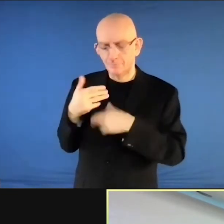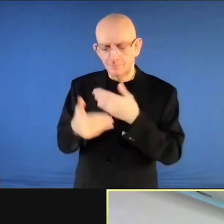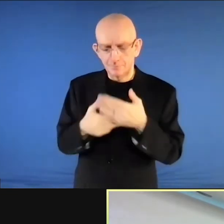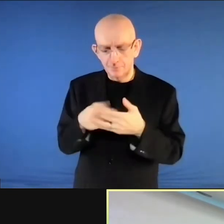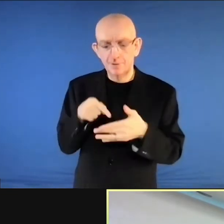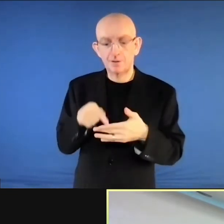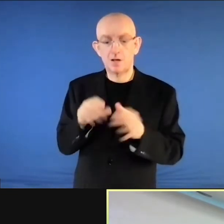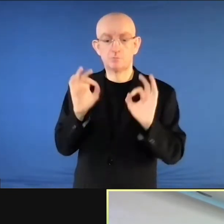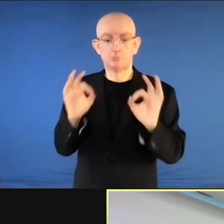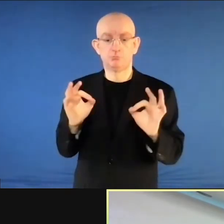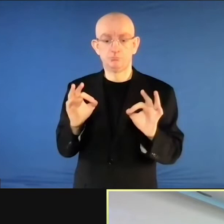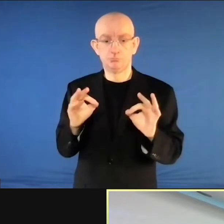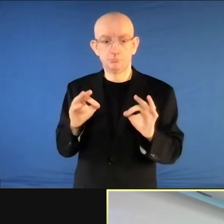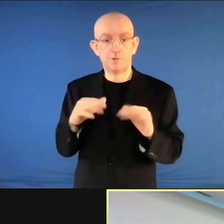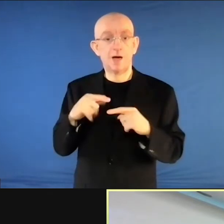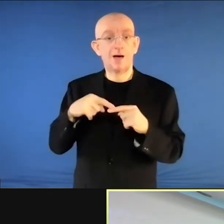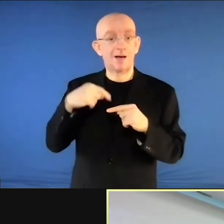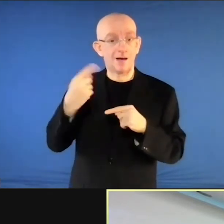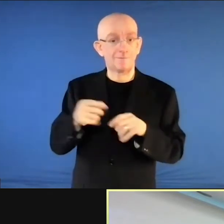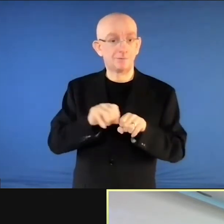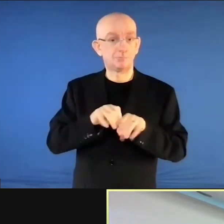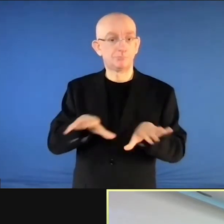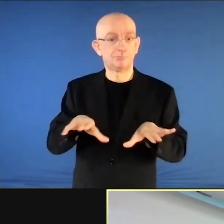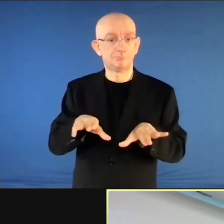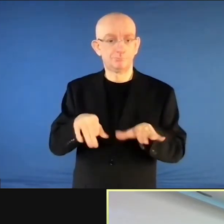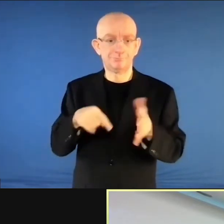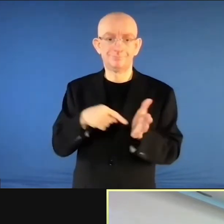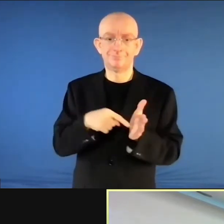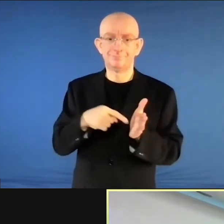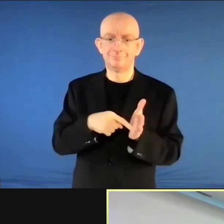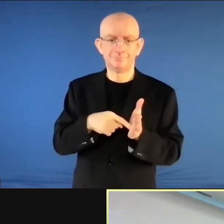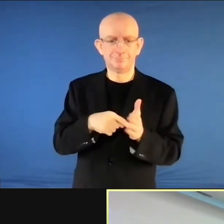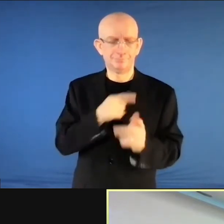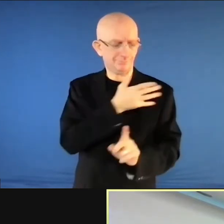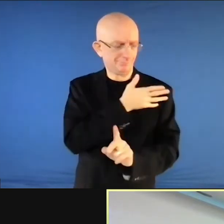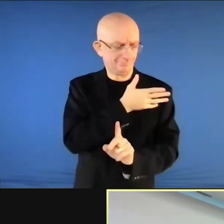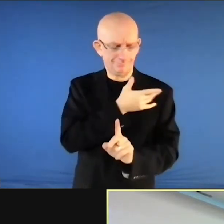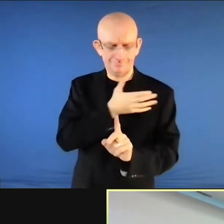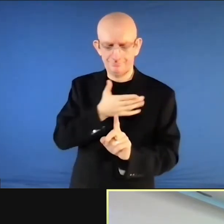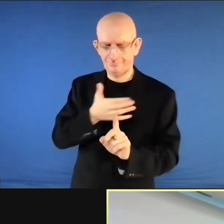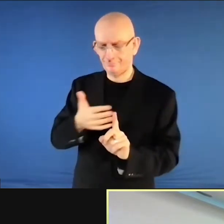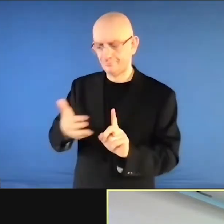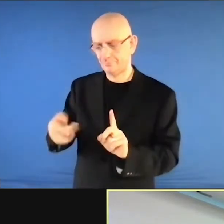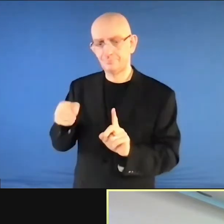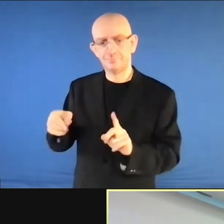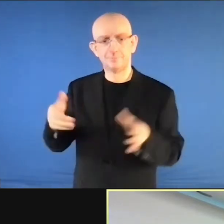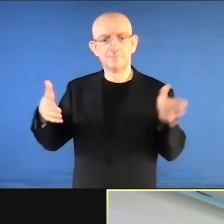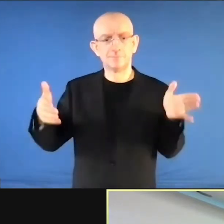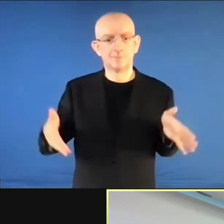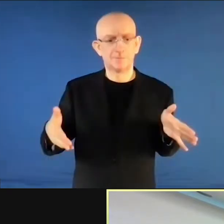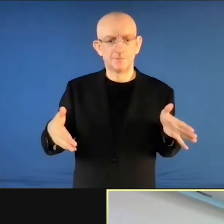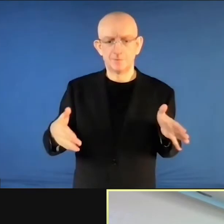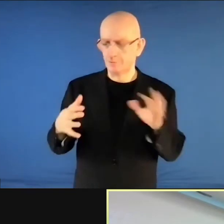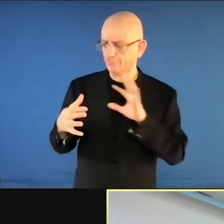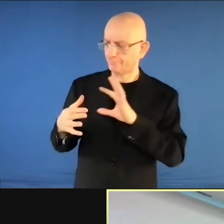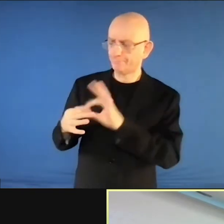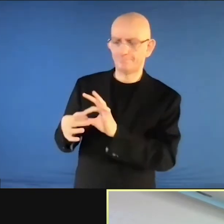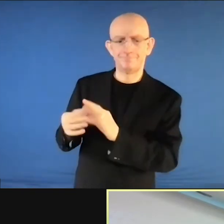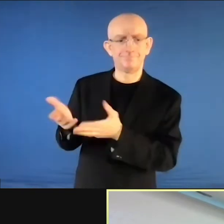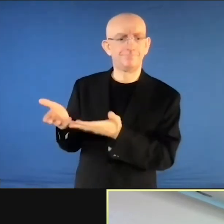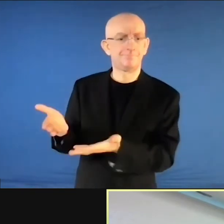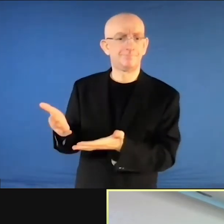saying earlier, when we reach out the point of presenting the